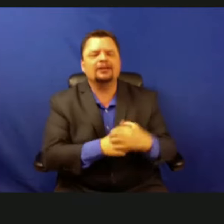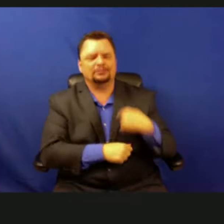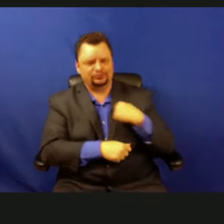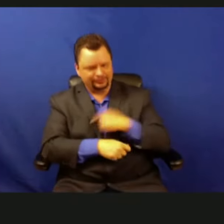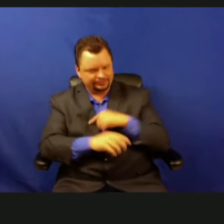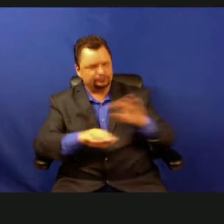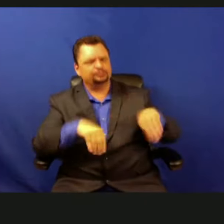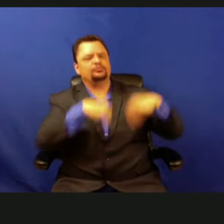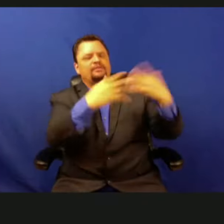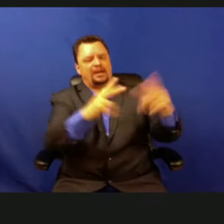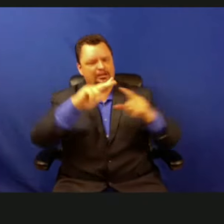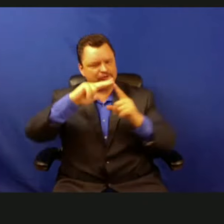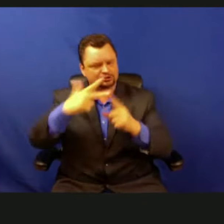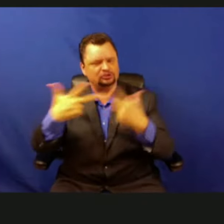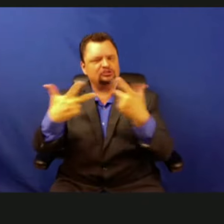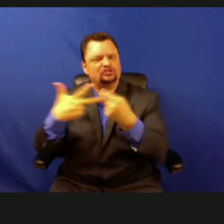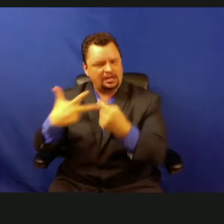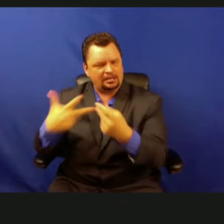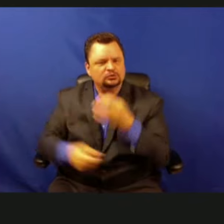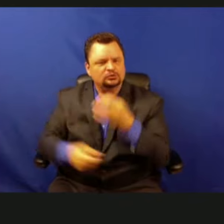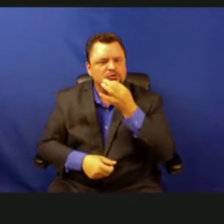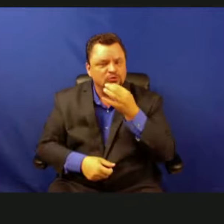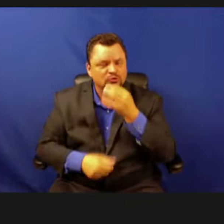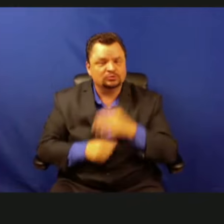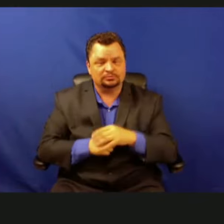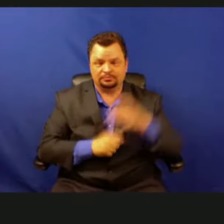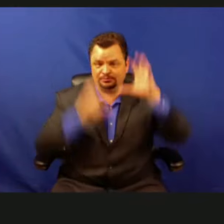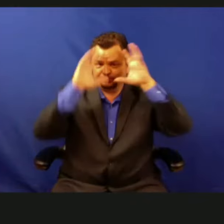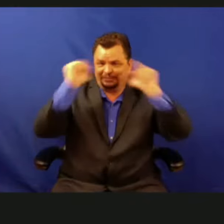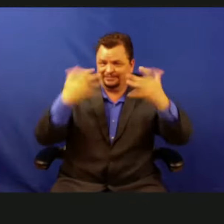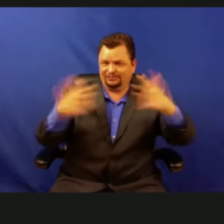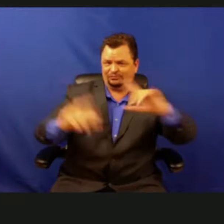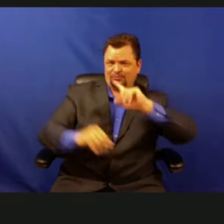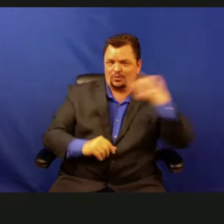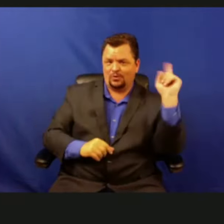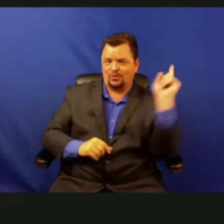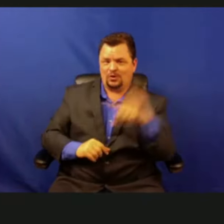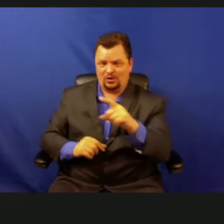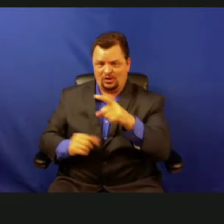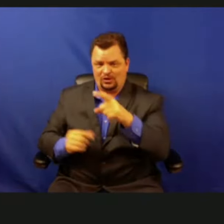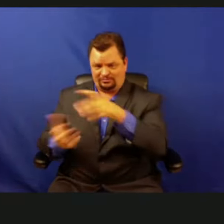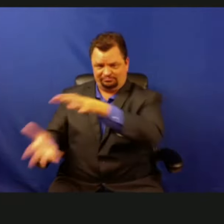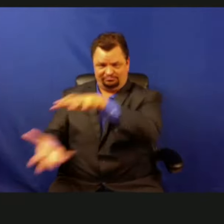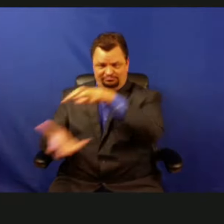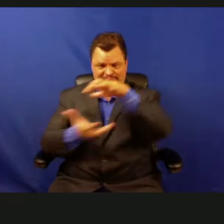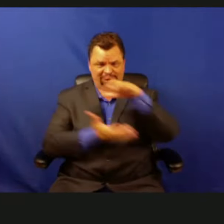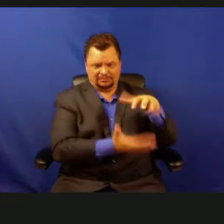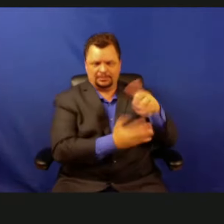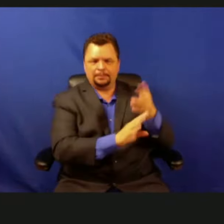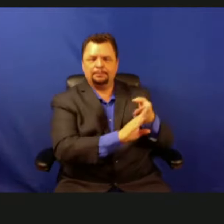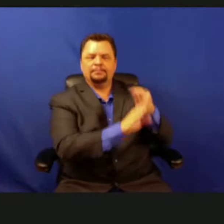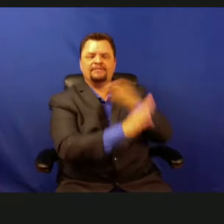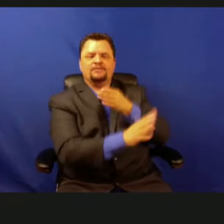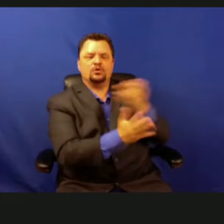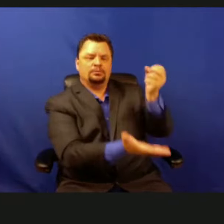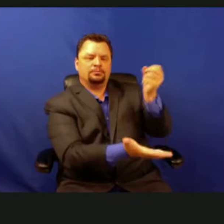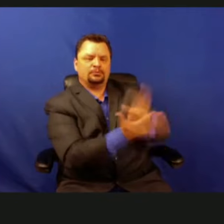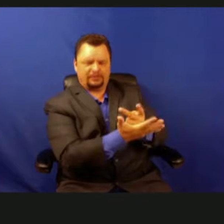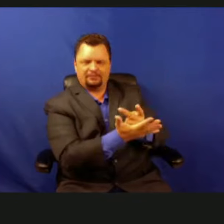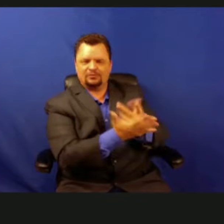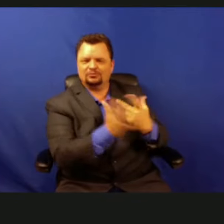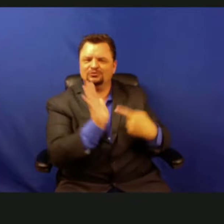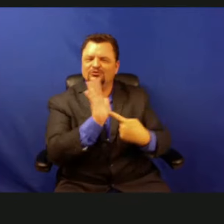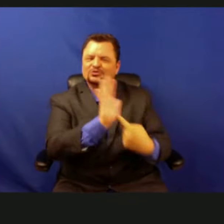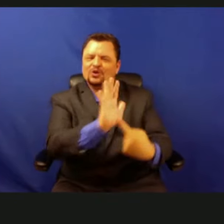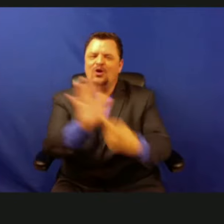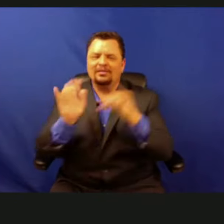approved in preparations to administer the American people. This is a moment where similar leadership is needed by the Biden administration to make sure that the